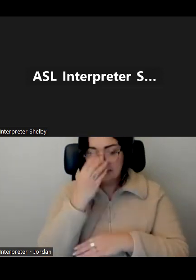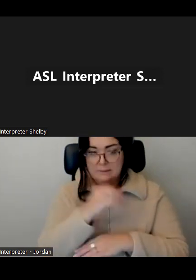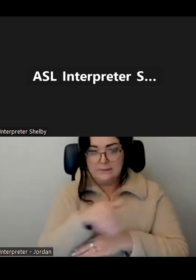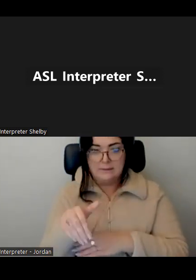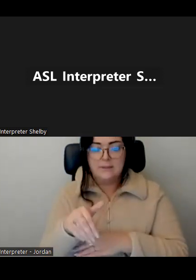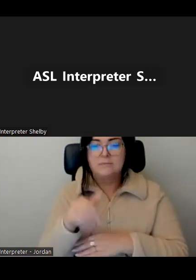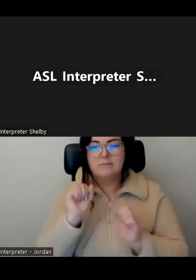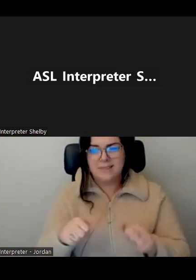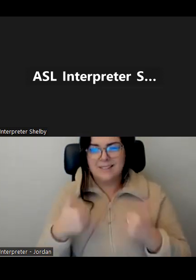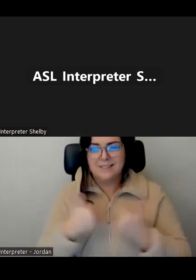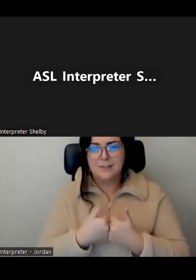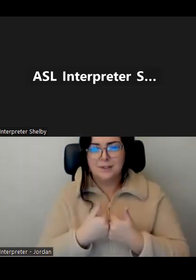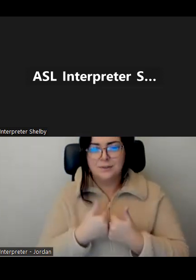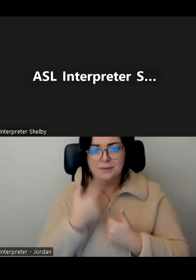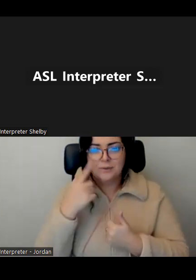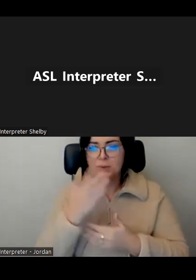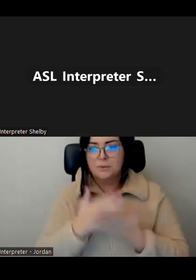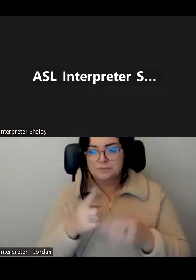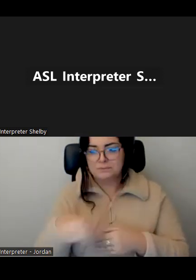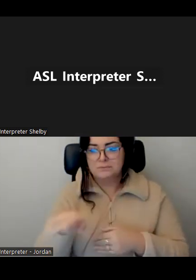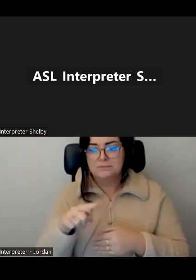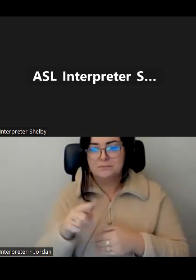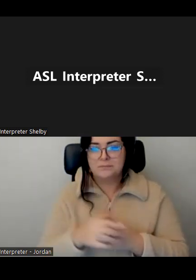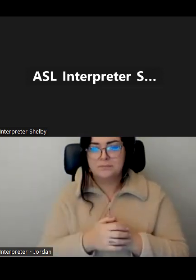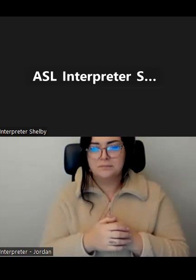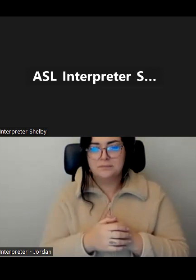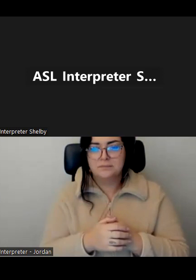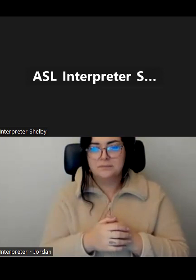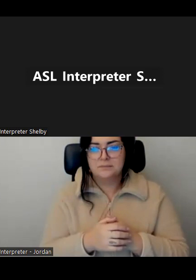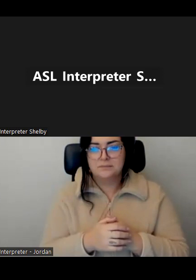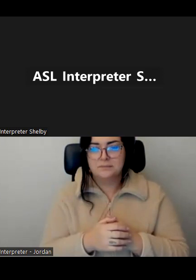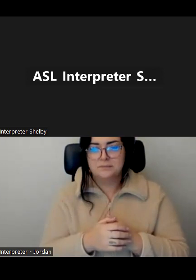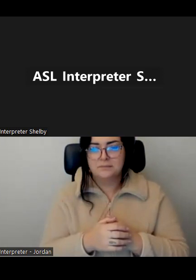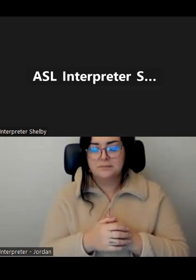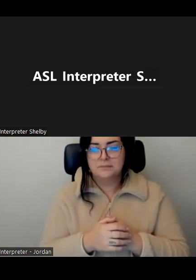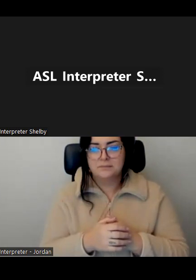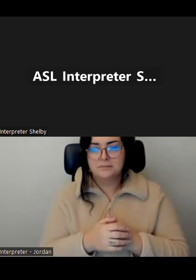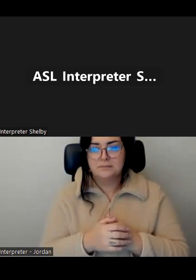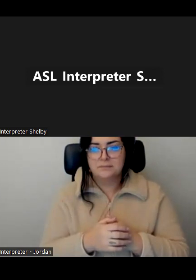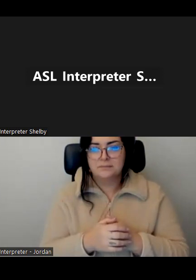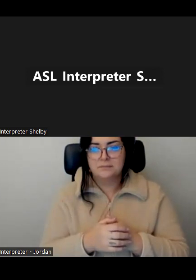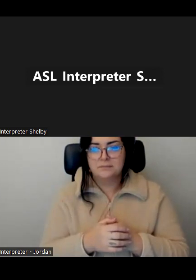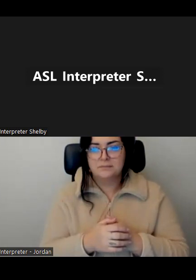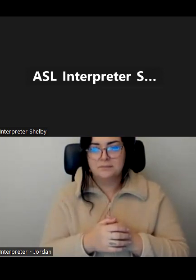challenging for some people. And, some individuals there's